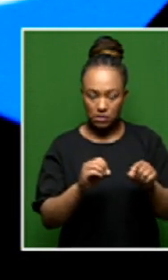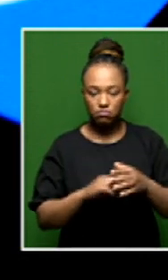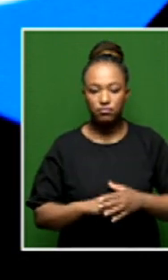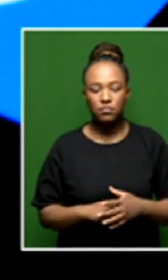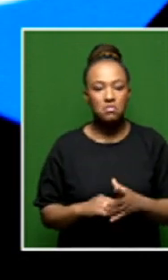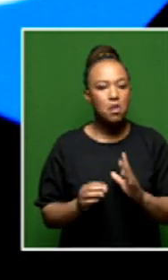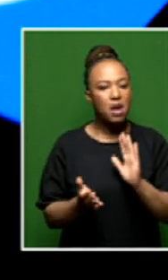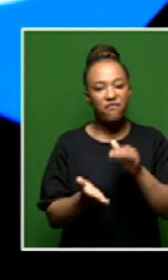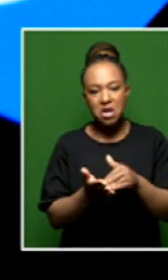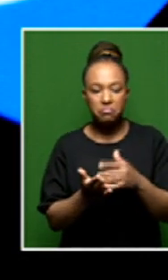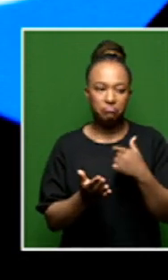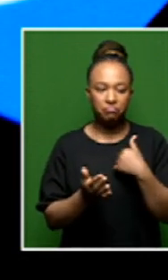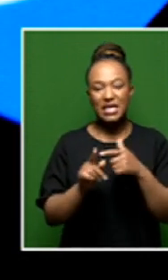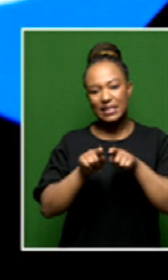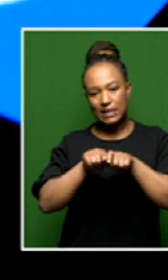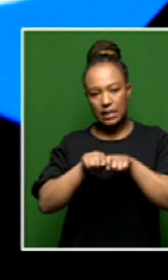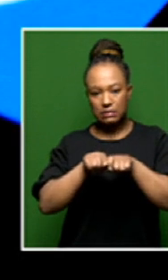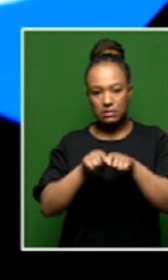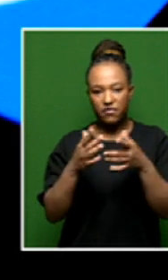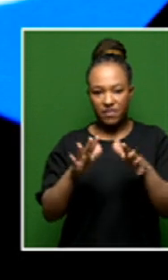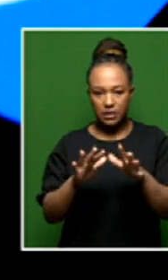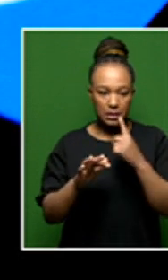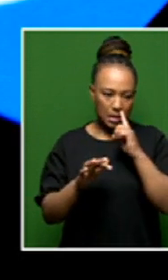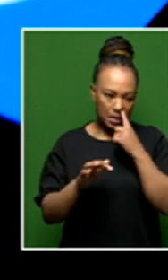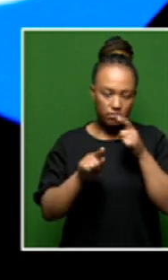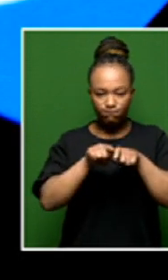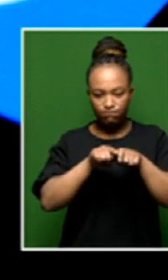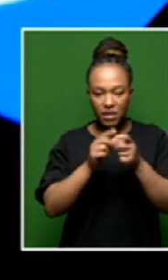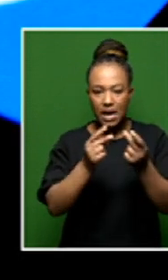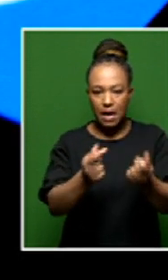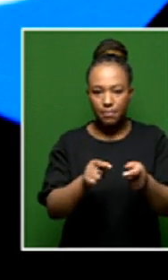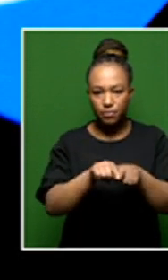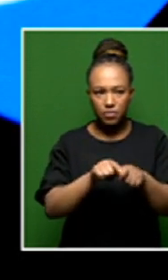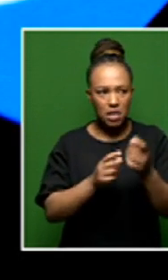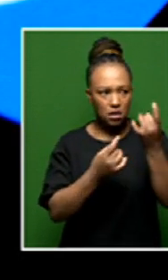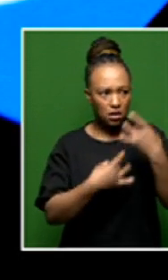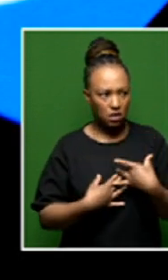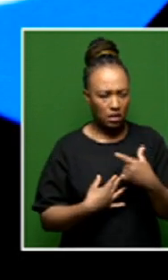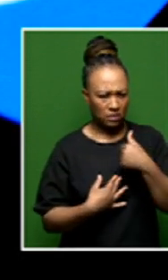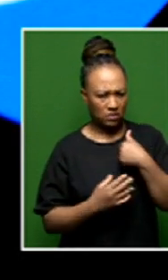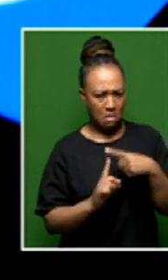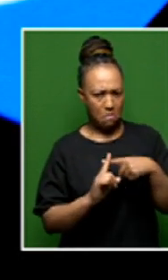was tested. I had the rapid test done. I was told I tested positive.